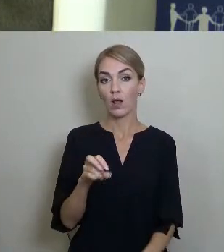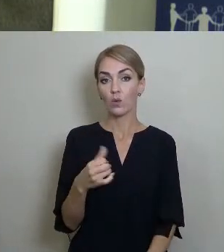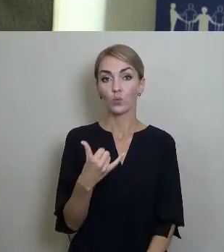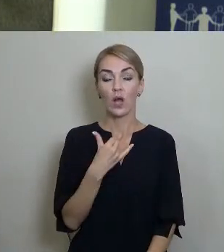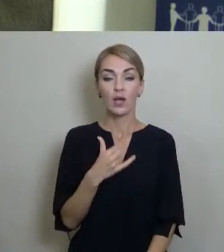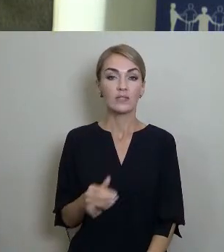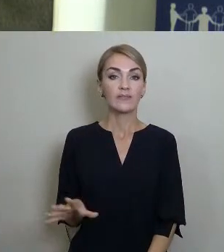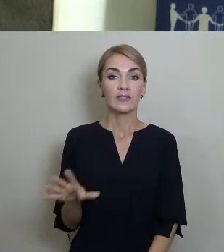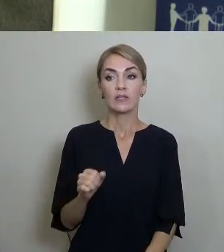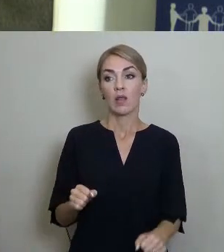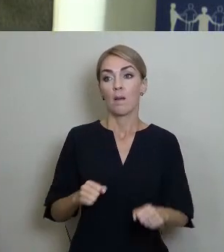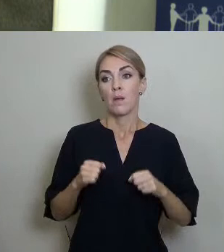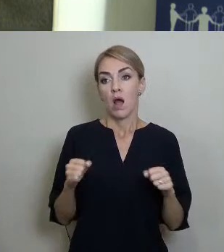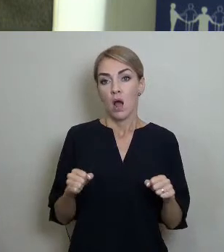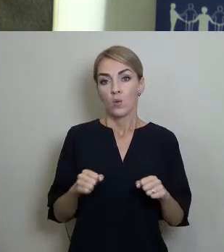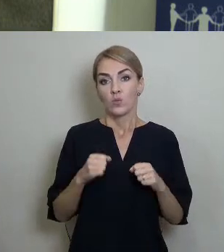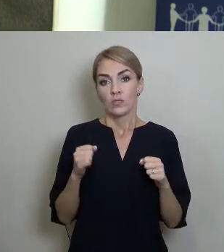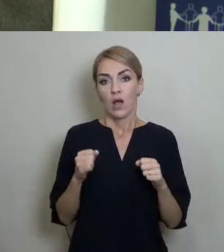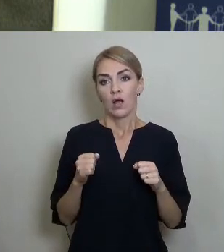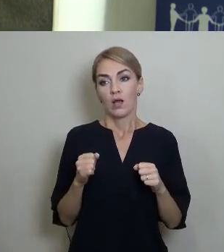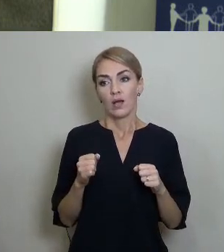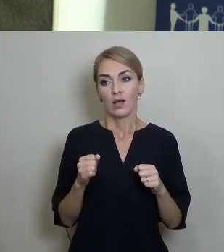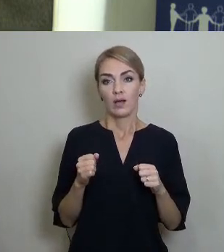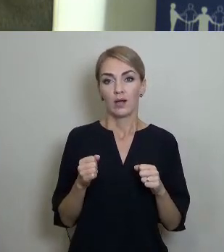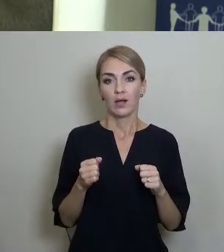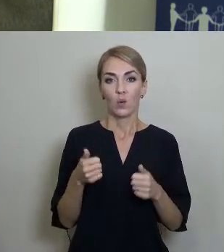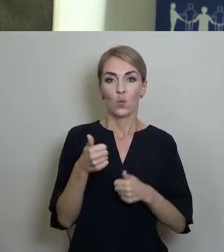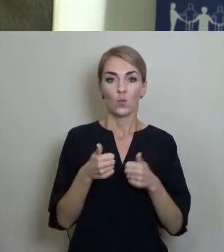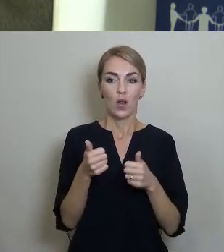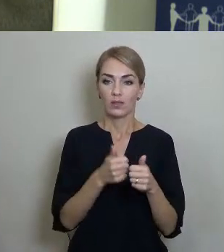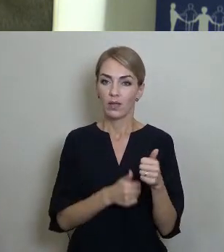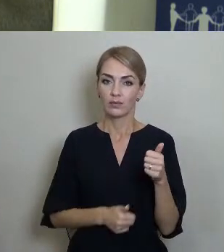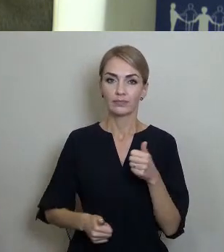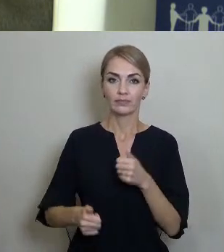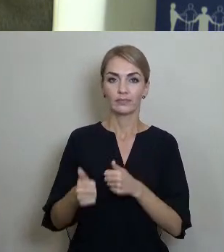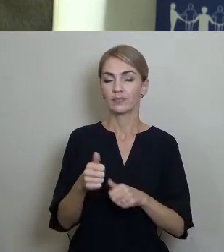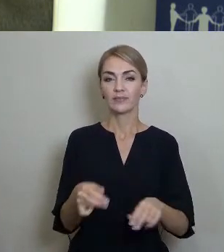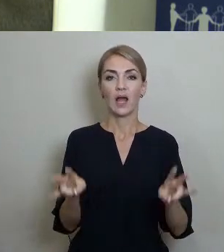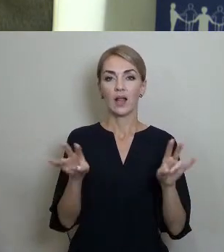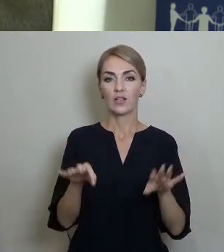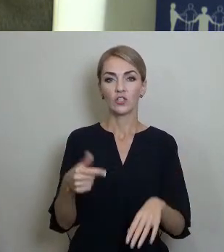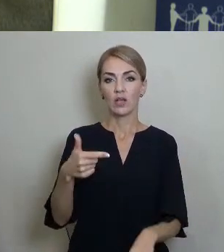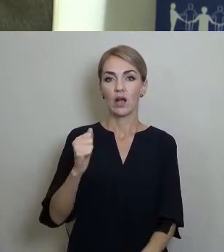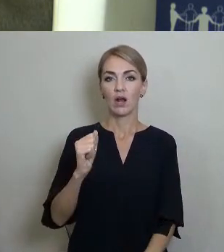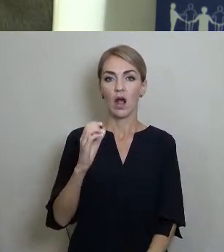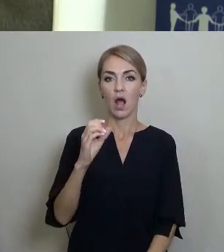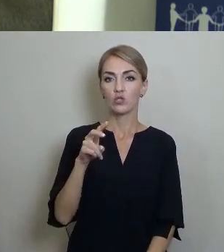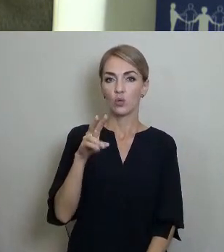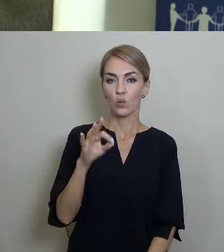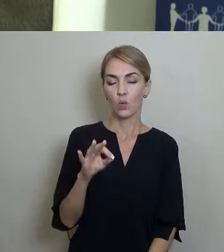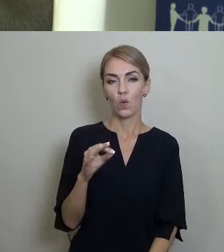two more webinars, which are going to be dedicated to campaigning. But